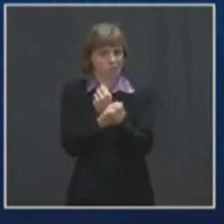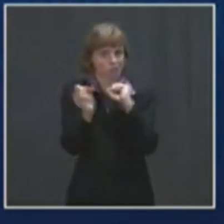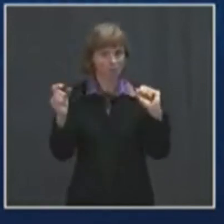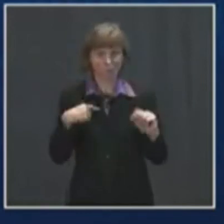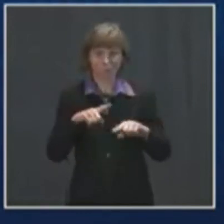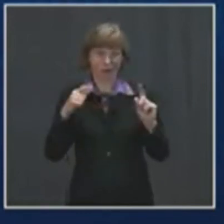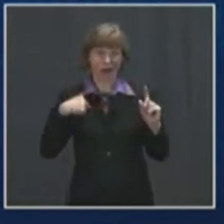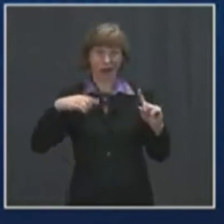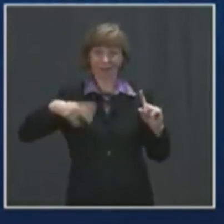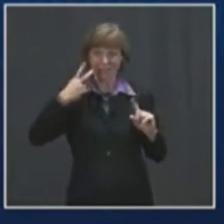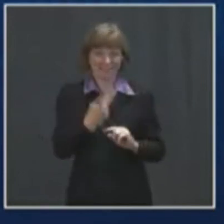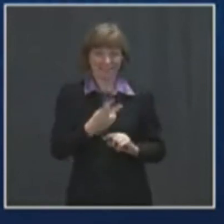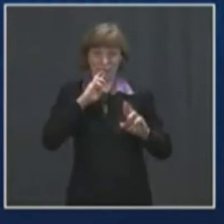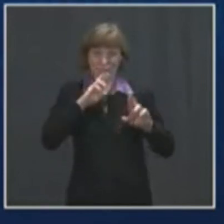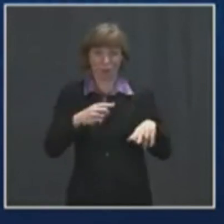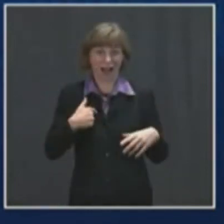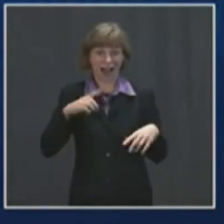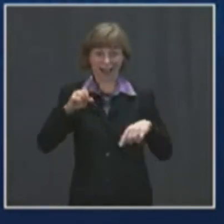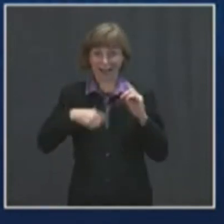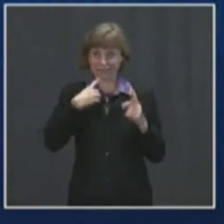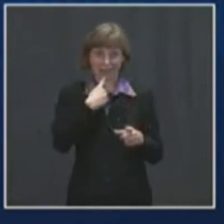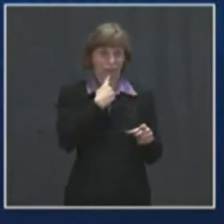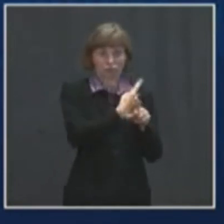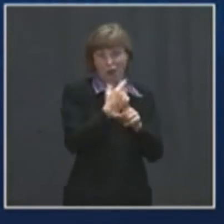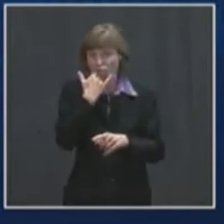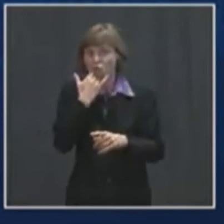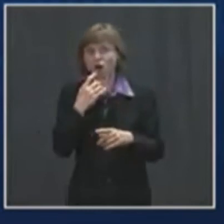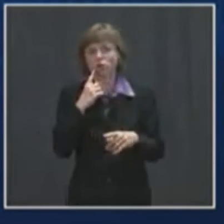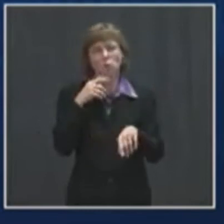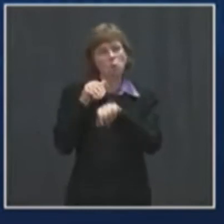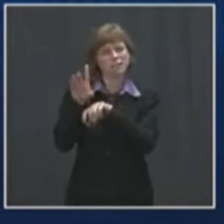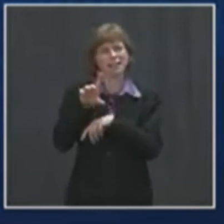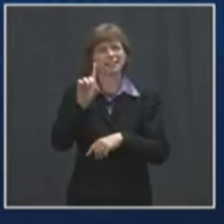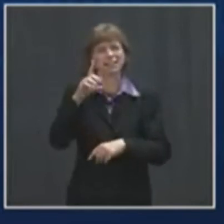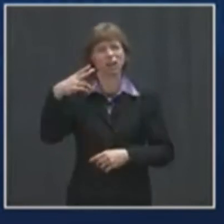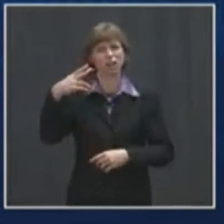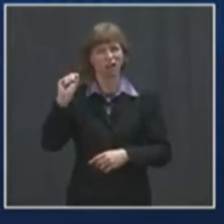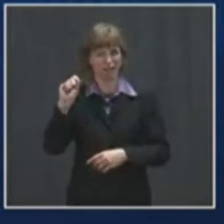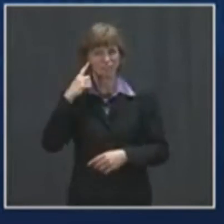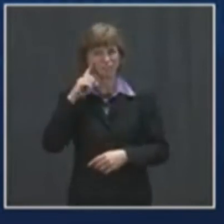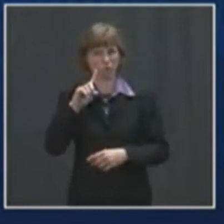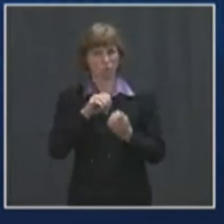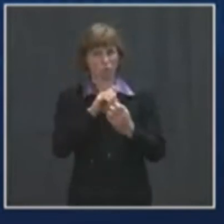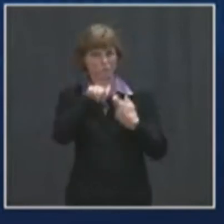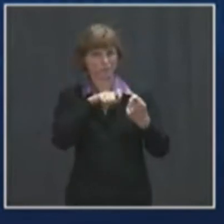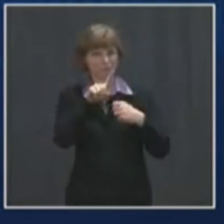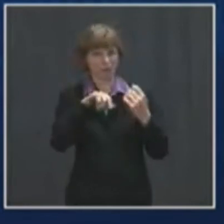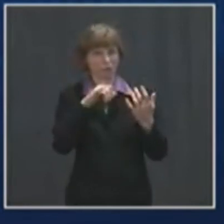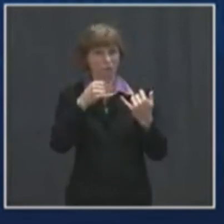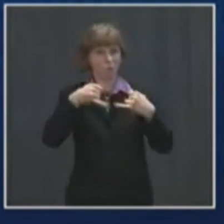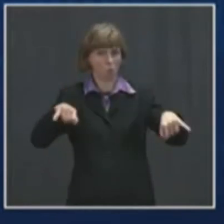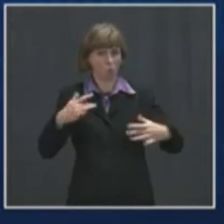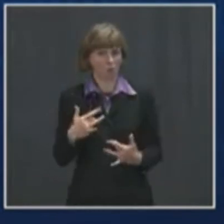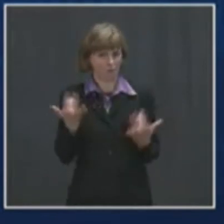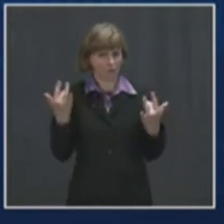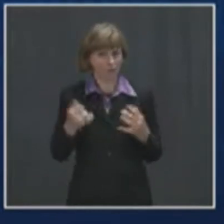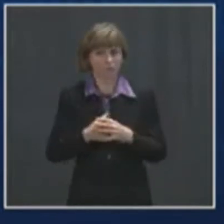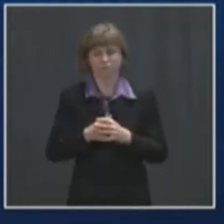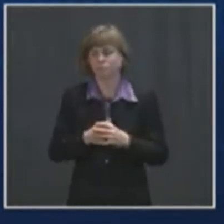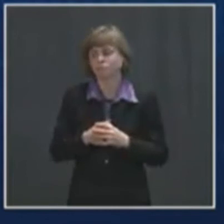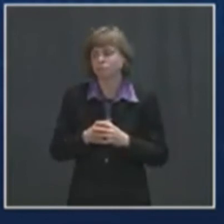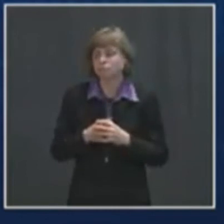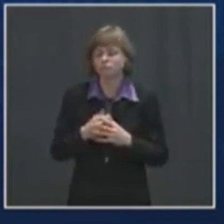validate the accuracy of it, but I'd certainly point you to the Department of Homeland Security for more specifics about what's happening at the border. Go ahead. Thank you. You continue to